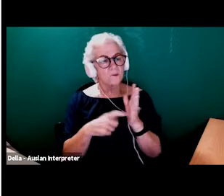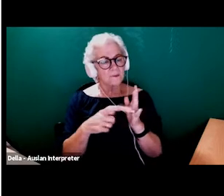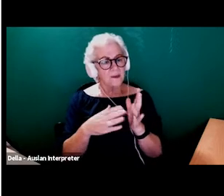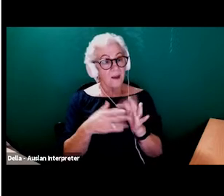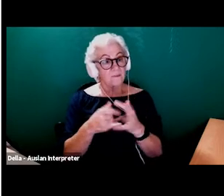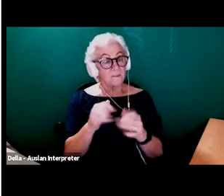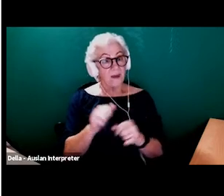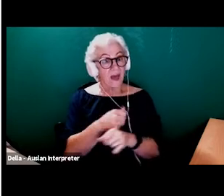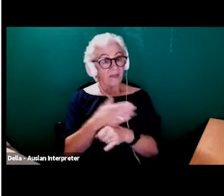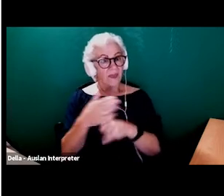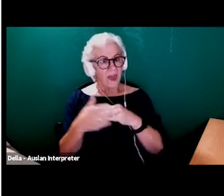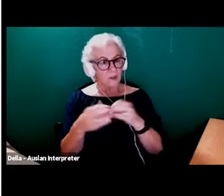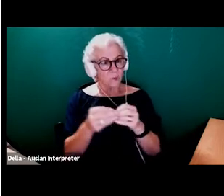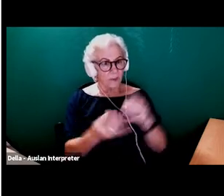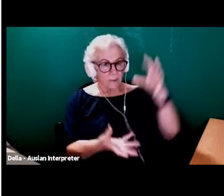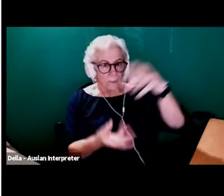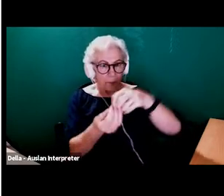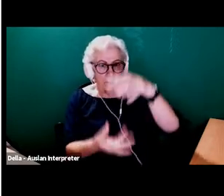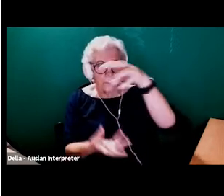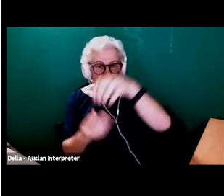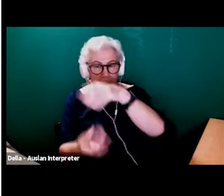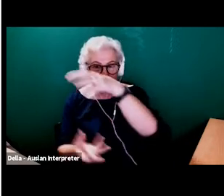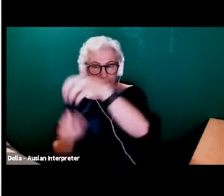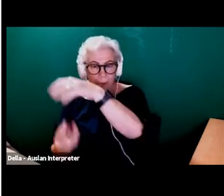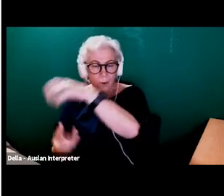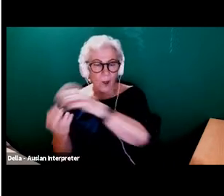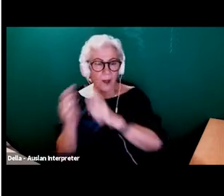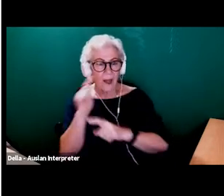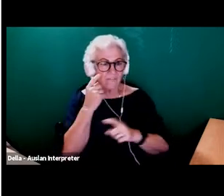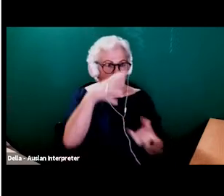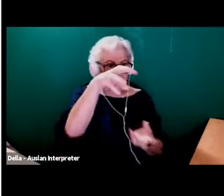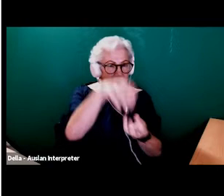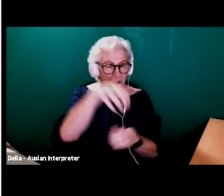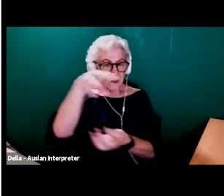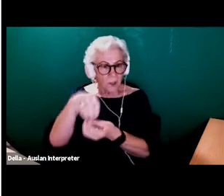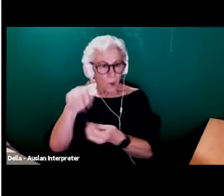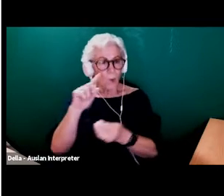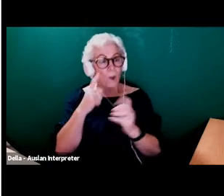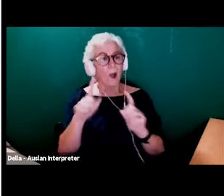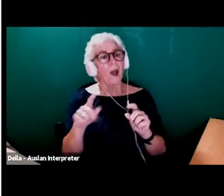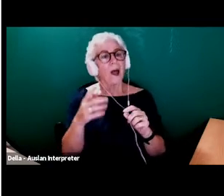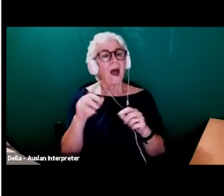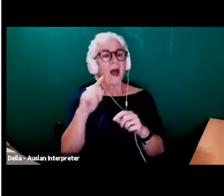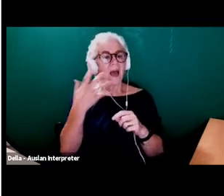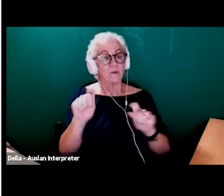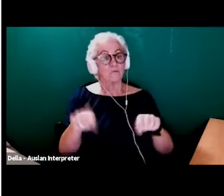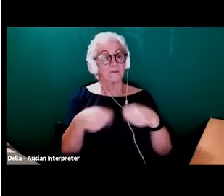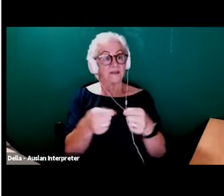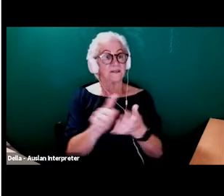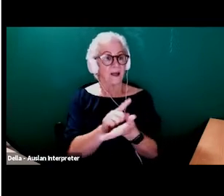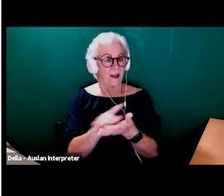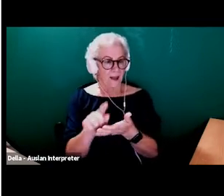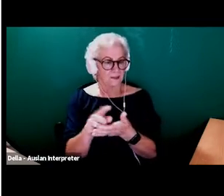that population level data and all of the evidence that we've obtained on that, as Anik Borquez will be presenting later in the session, we've used those